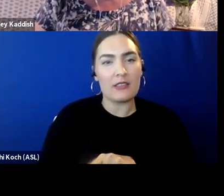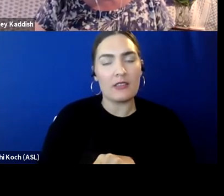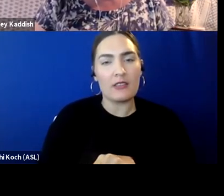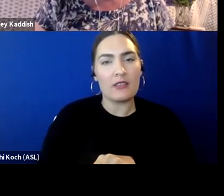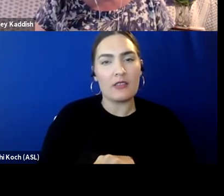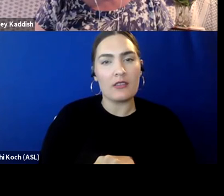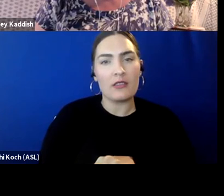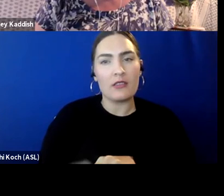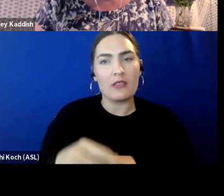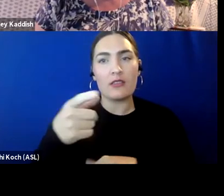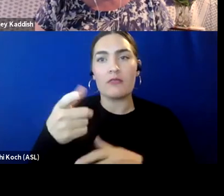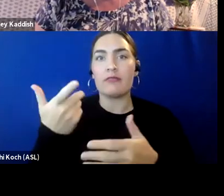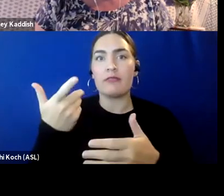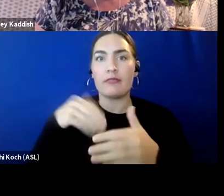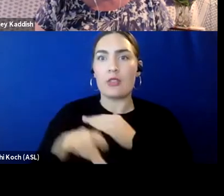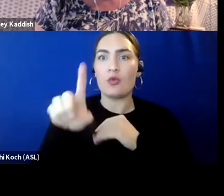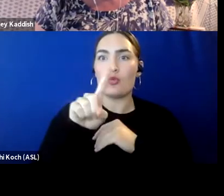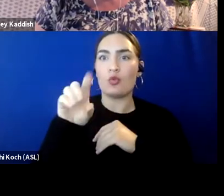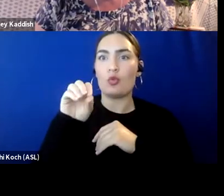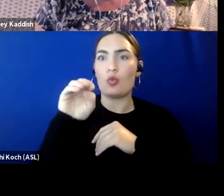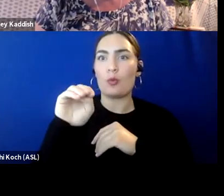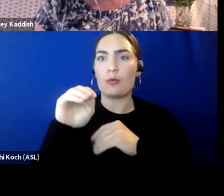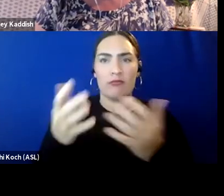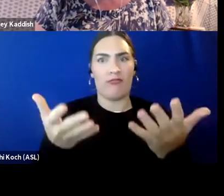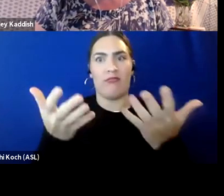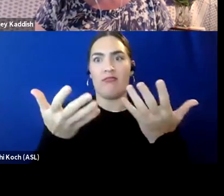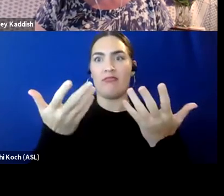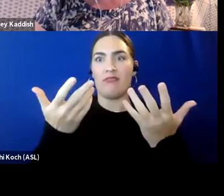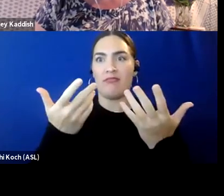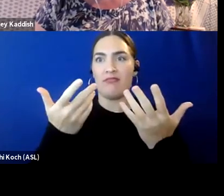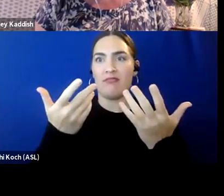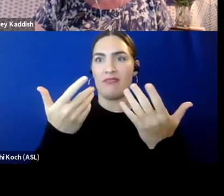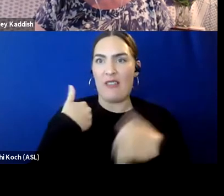You come onto the Zoom and suddenly there's music.